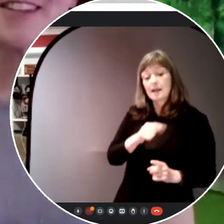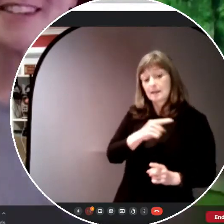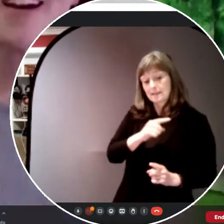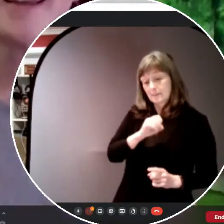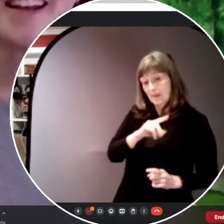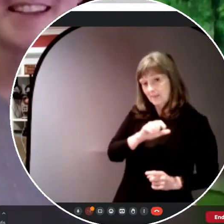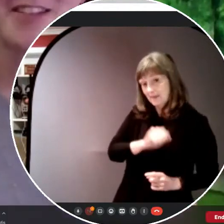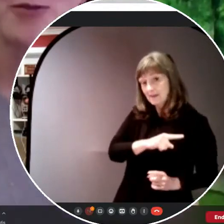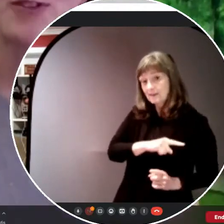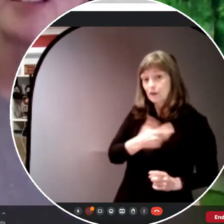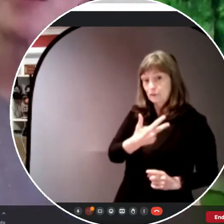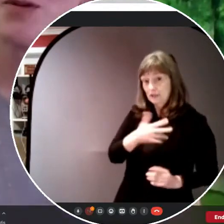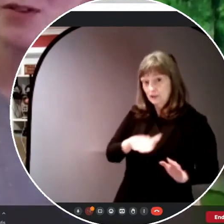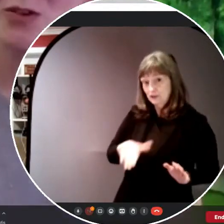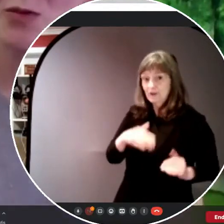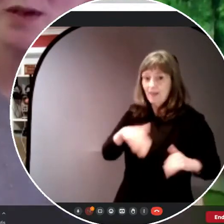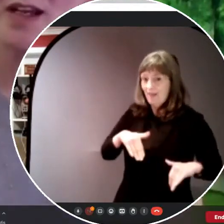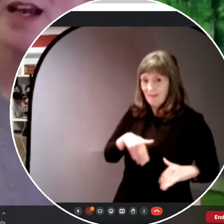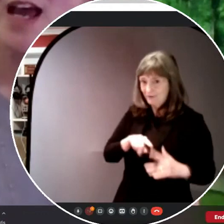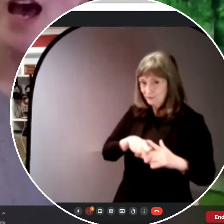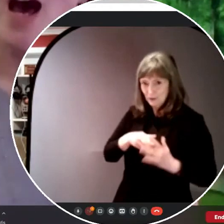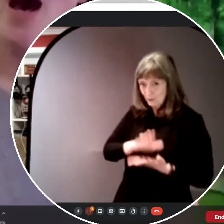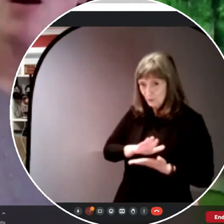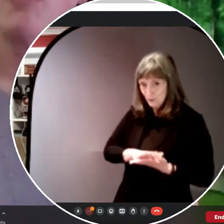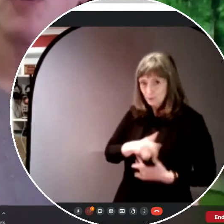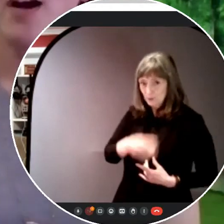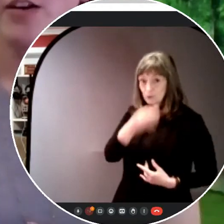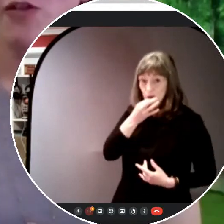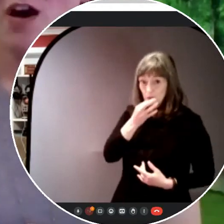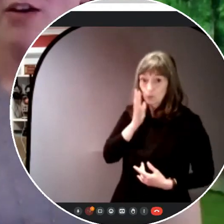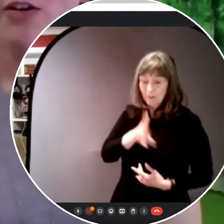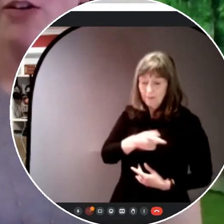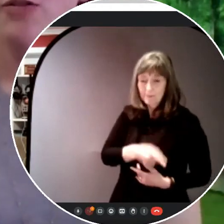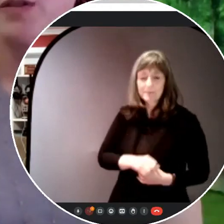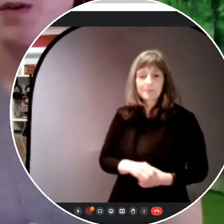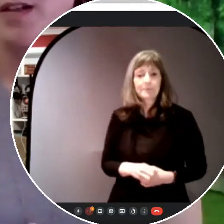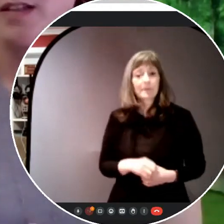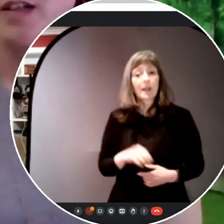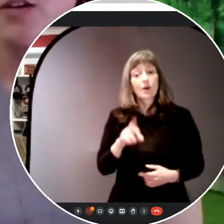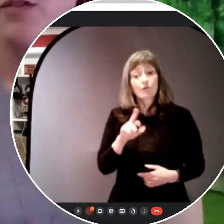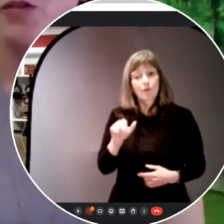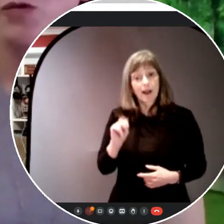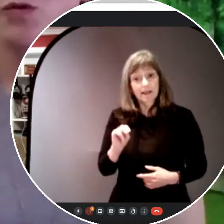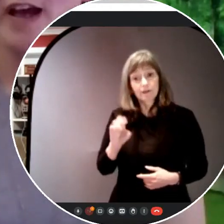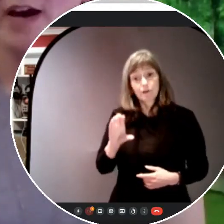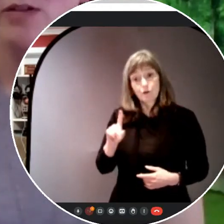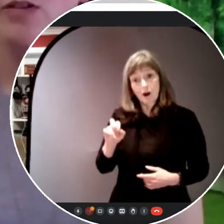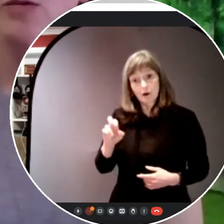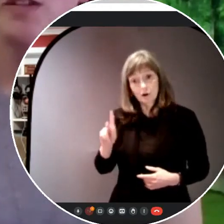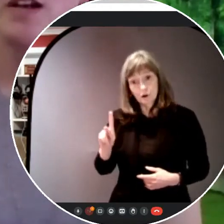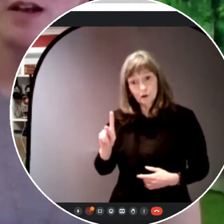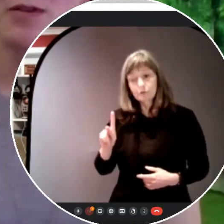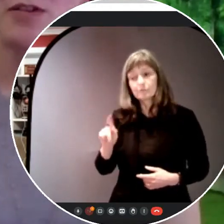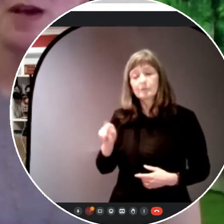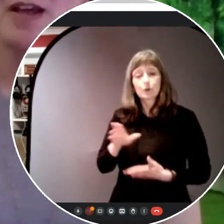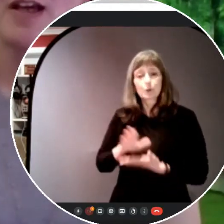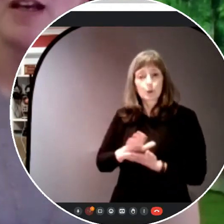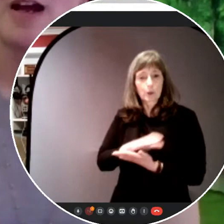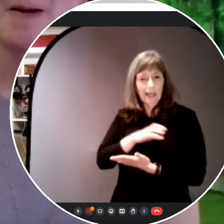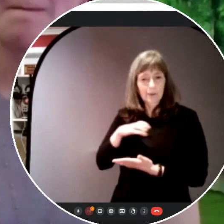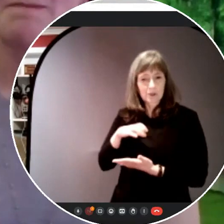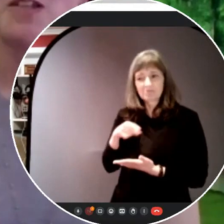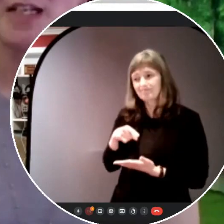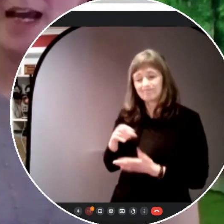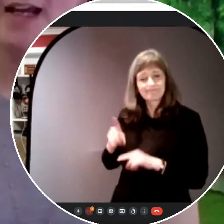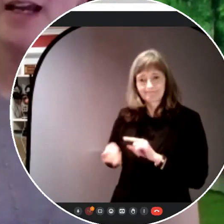in the school system, but will soon be. Ryan Crocker, who is president of the school council, was unable to make